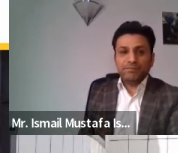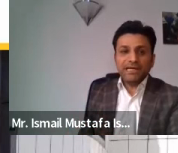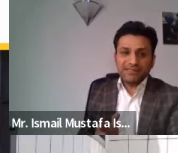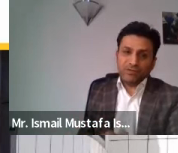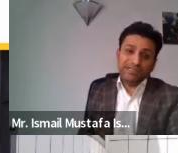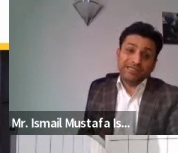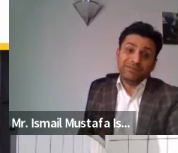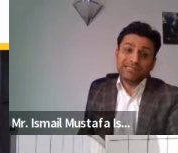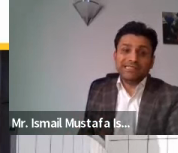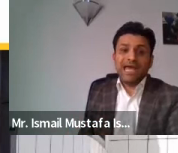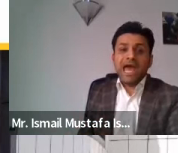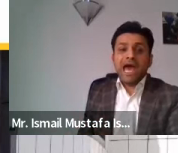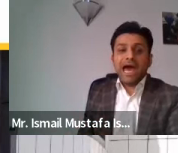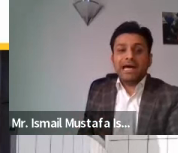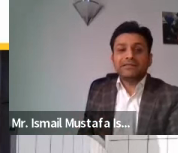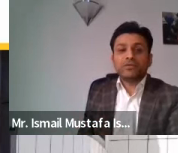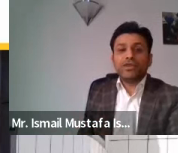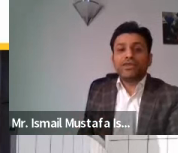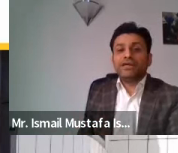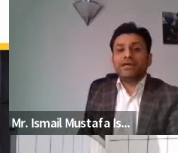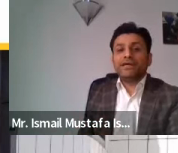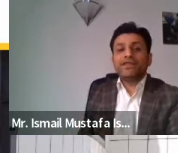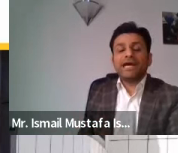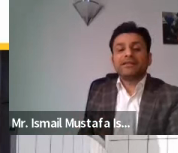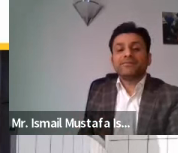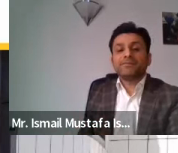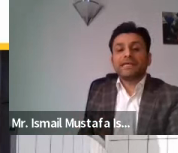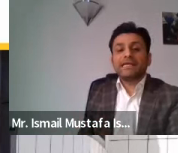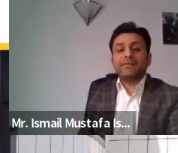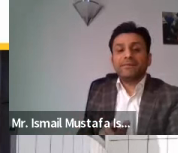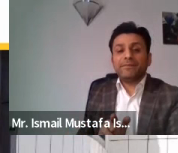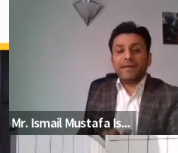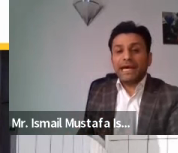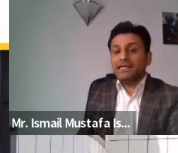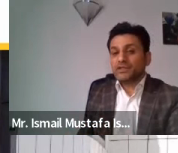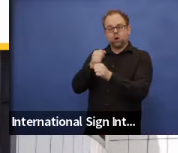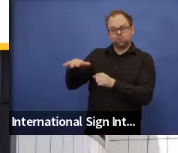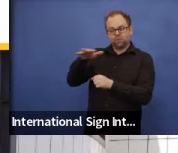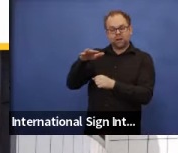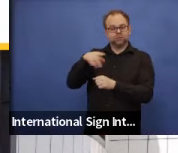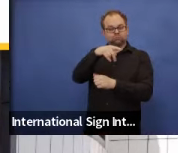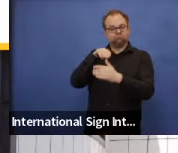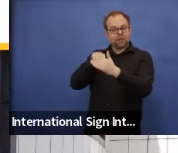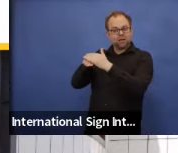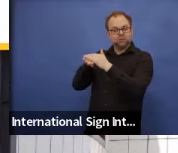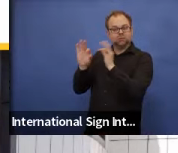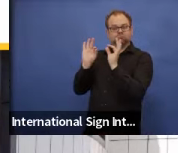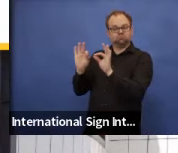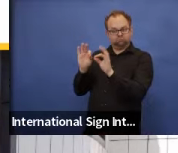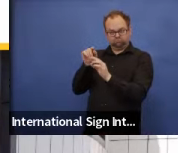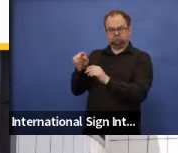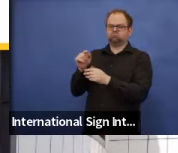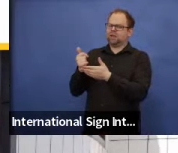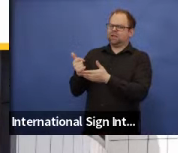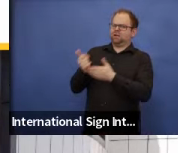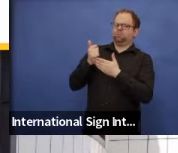of persons with disabilities, and with that any sort of